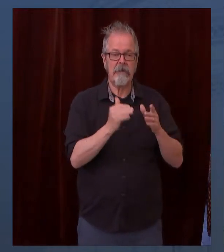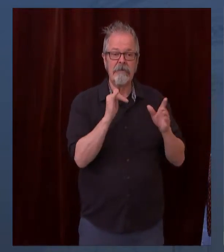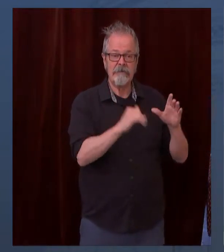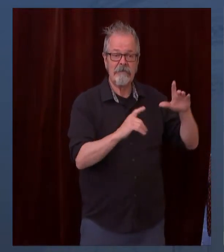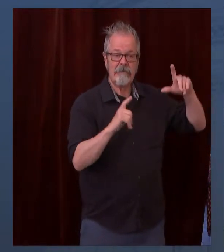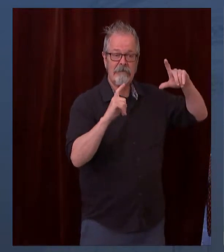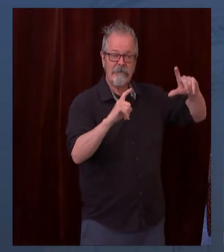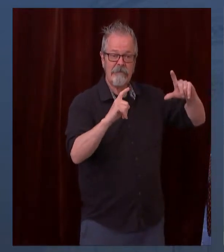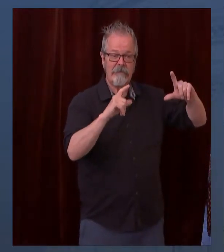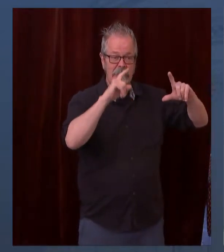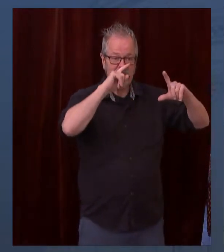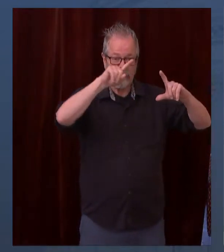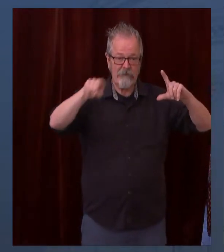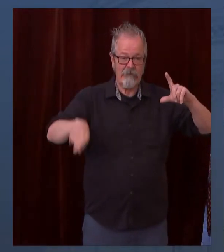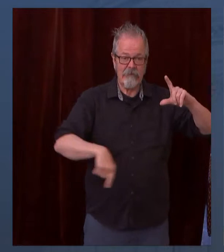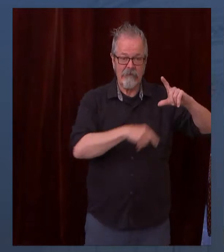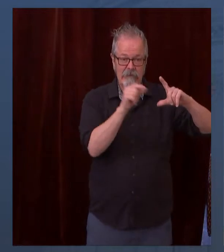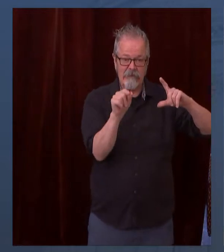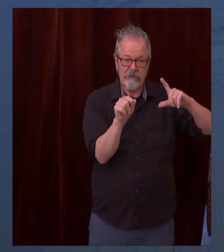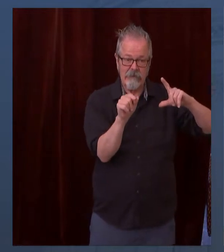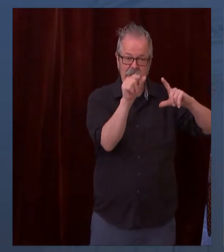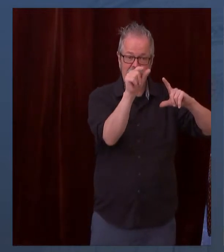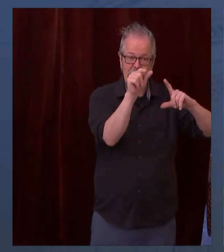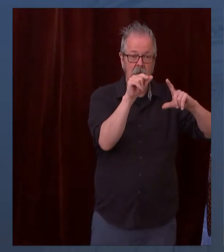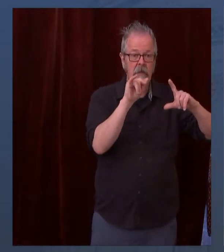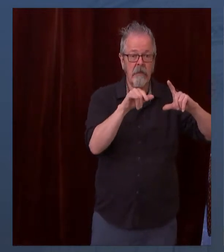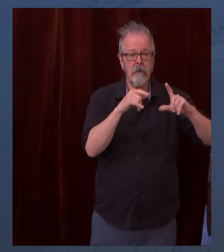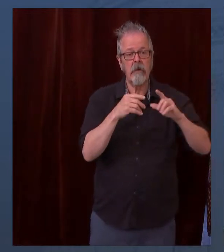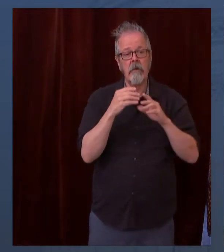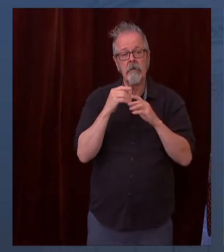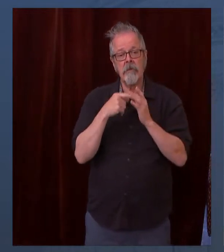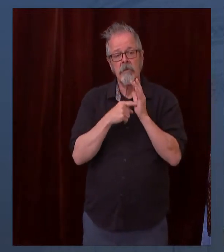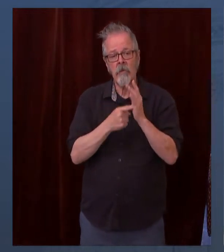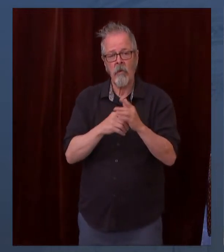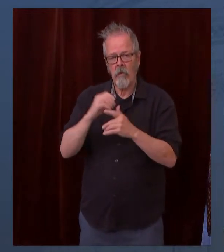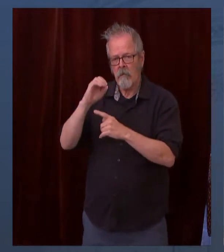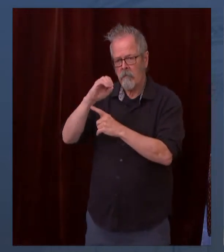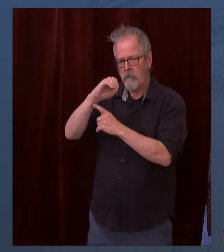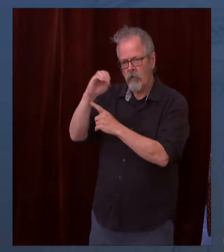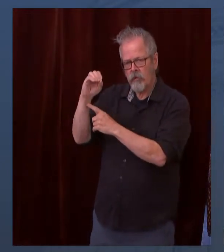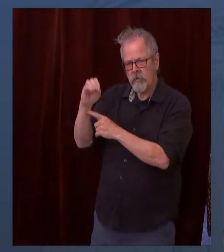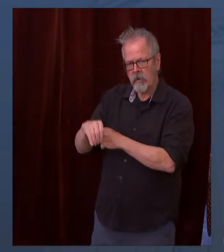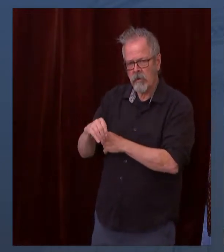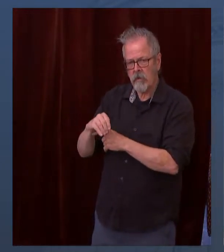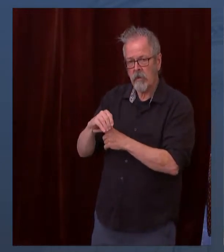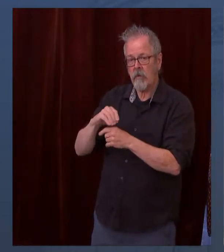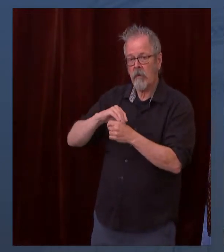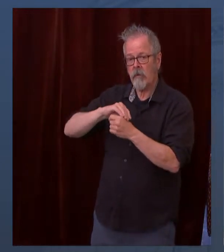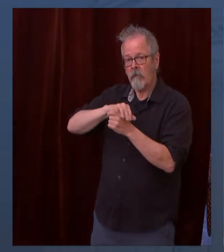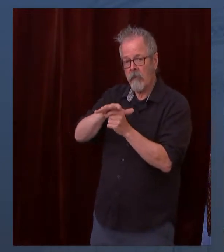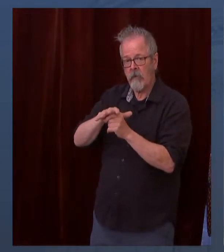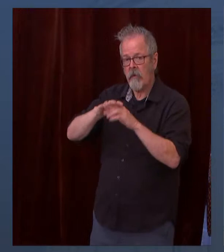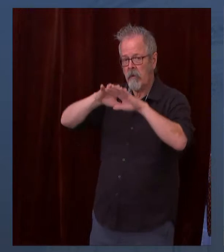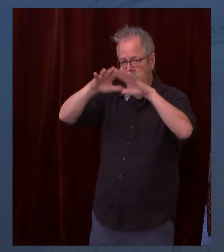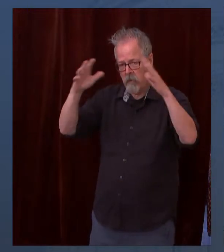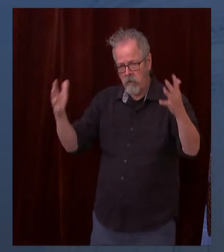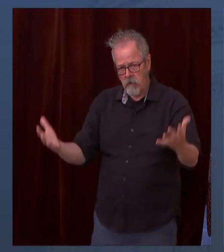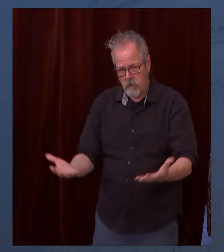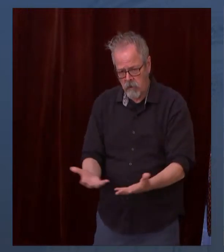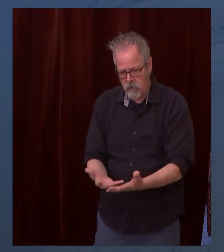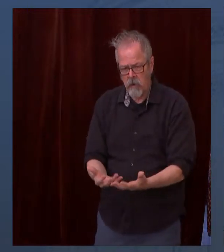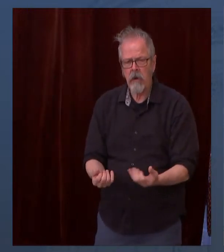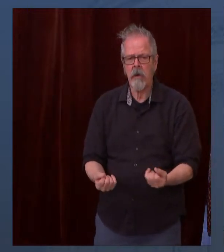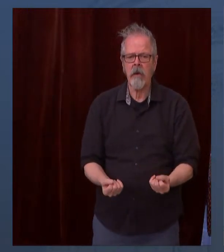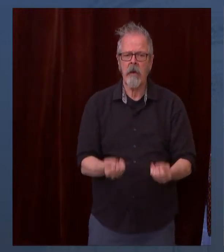respective percentages of the total types or varieties of COVID we have. This is really an important